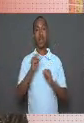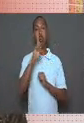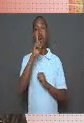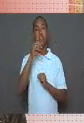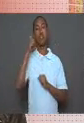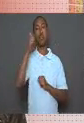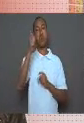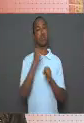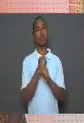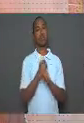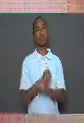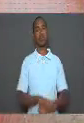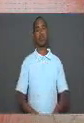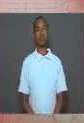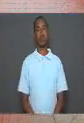your own.